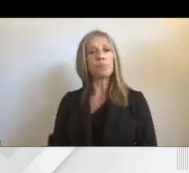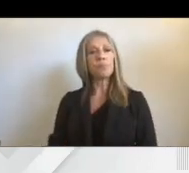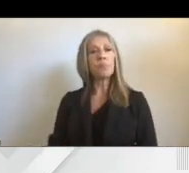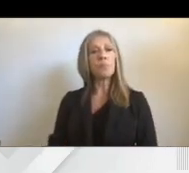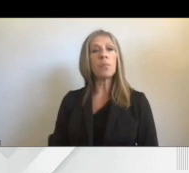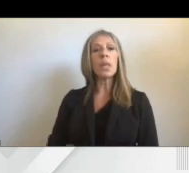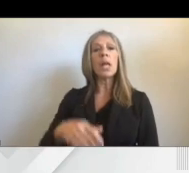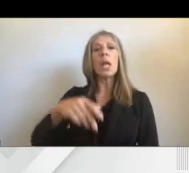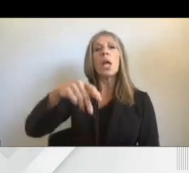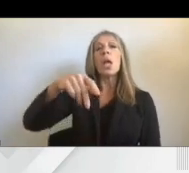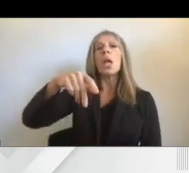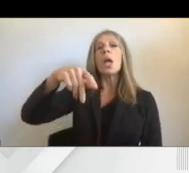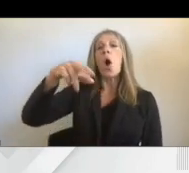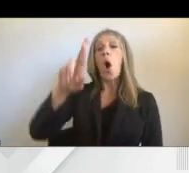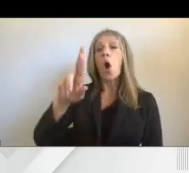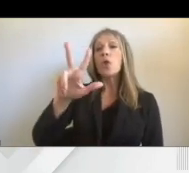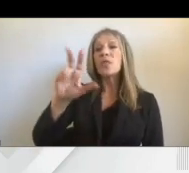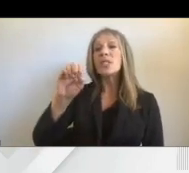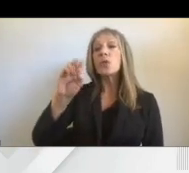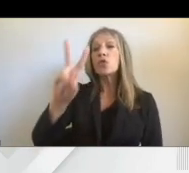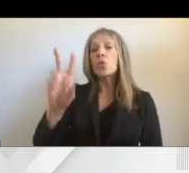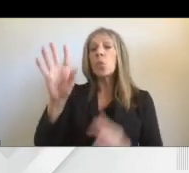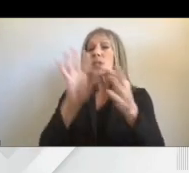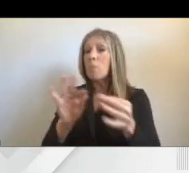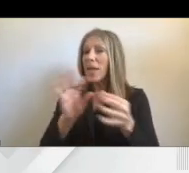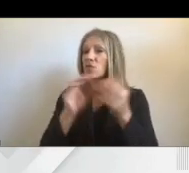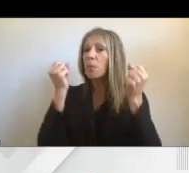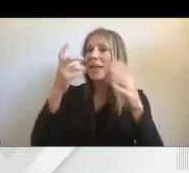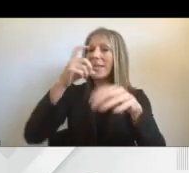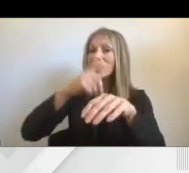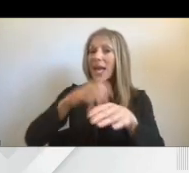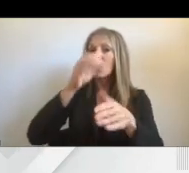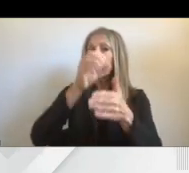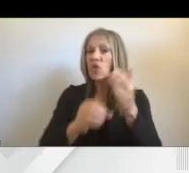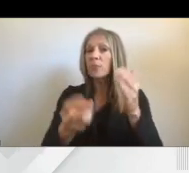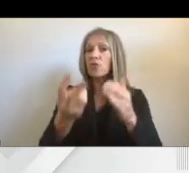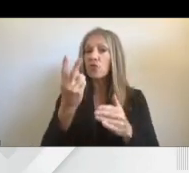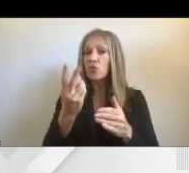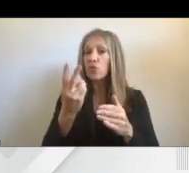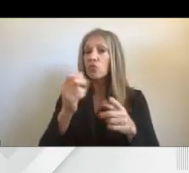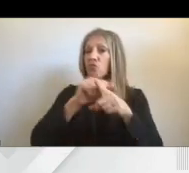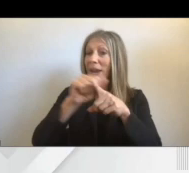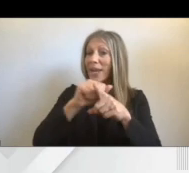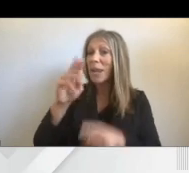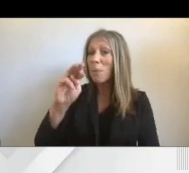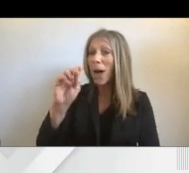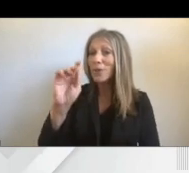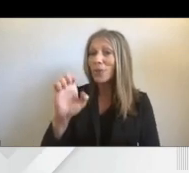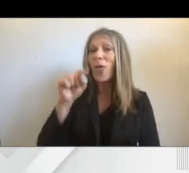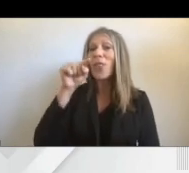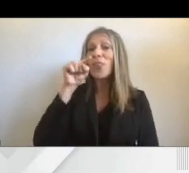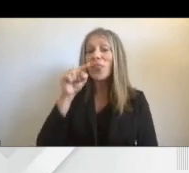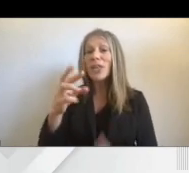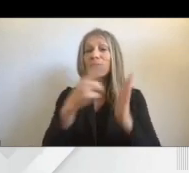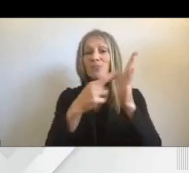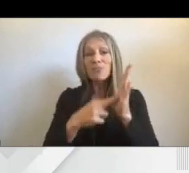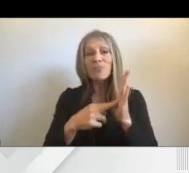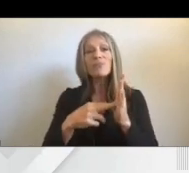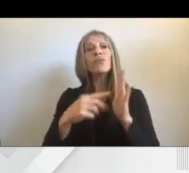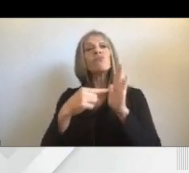Provision R302 was mentioned several times in Chapter 2 training module. This provision addresses